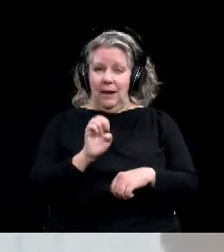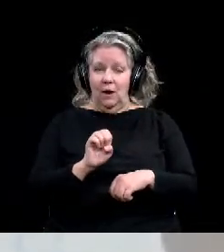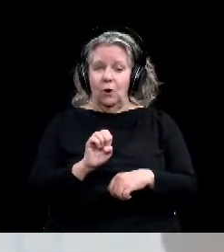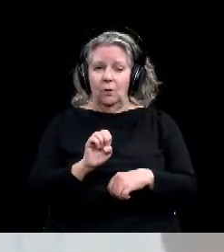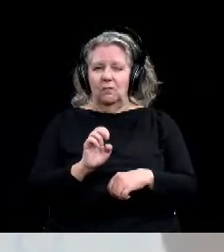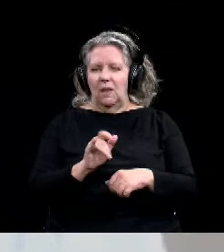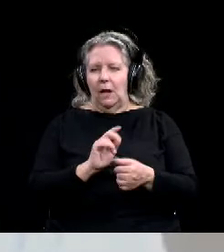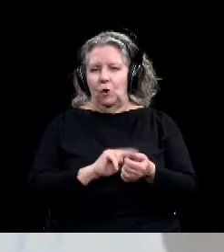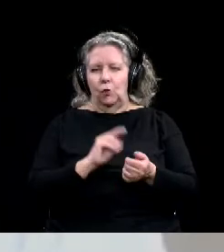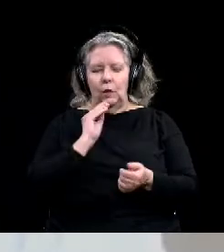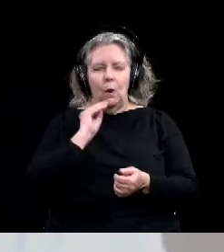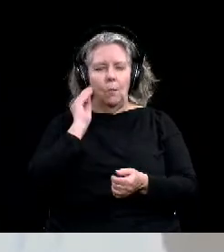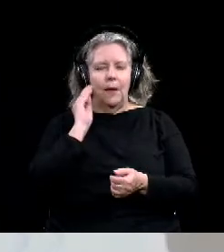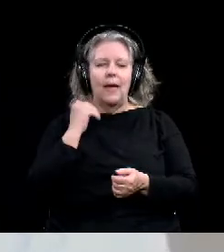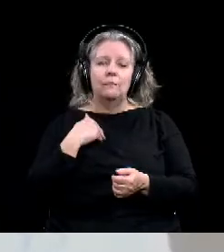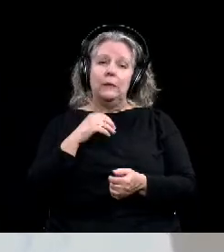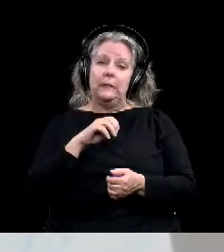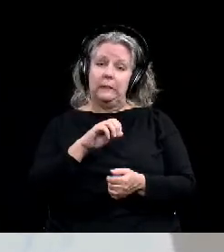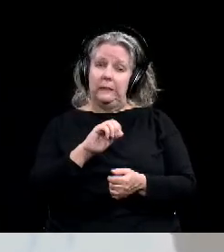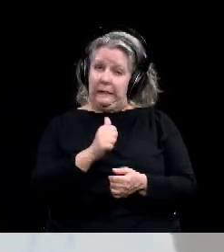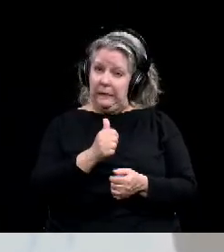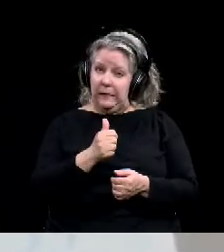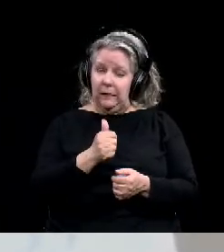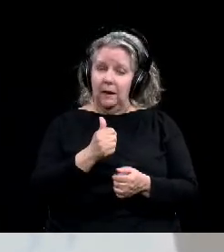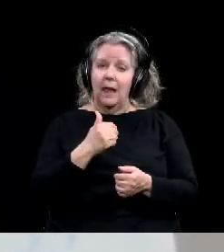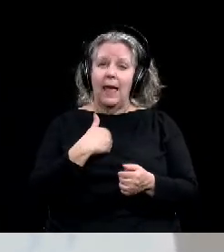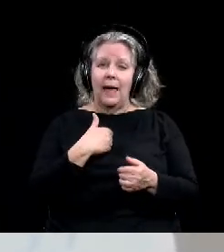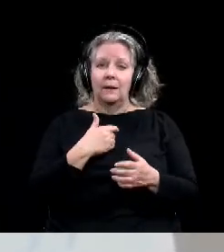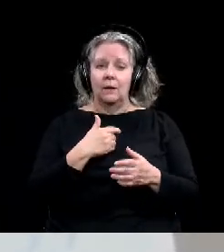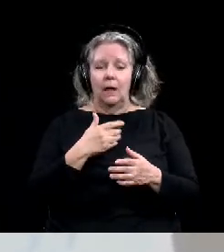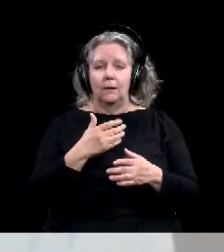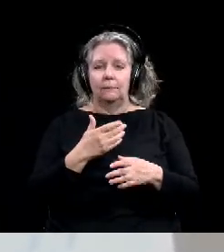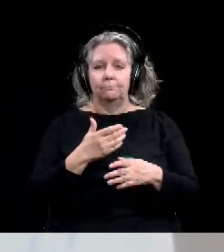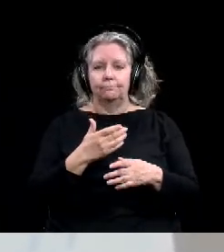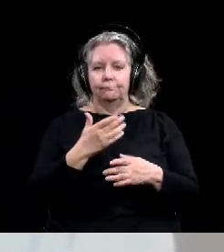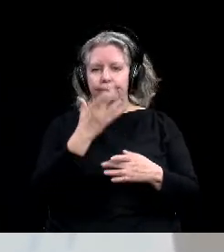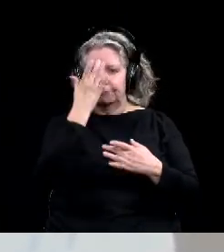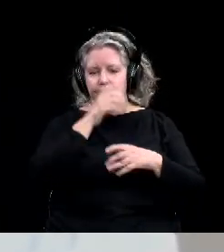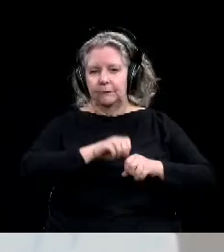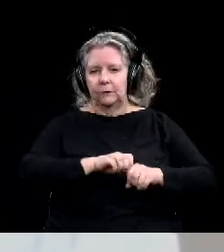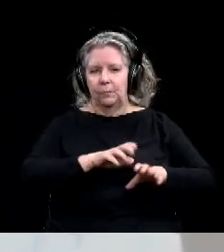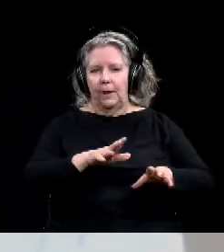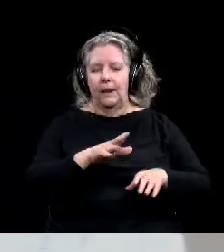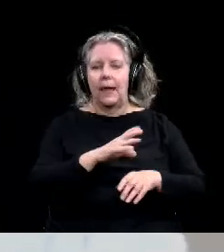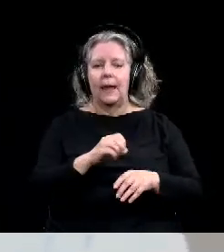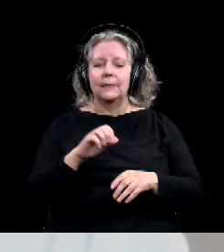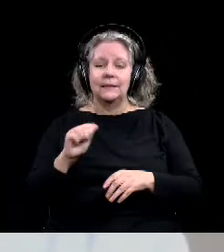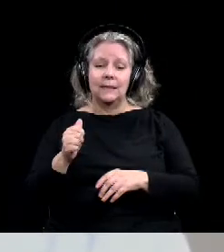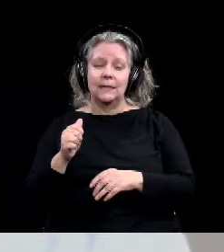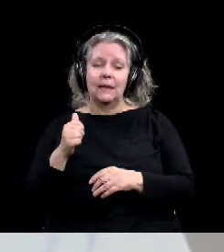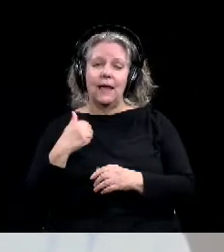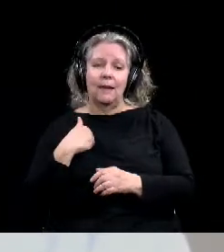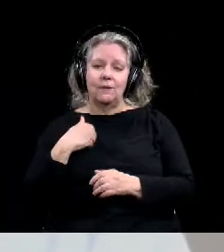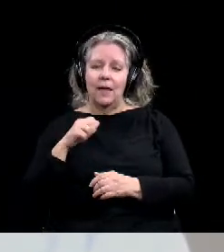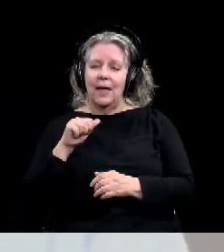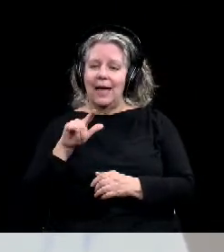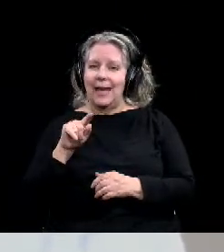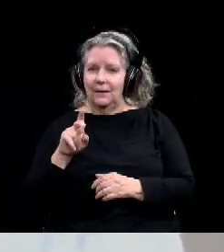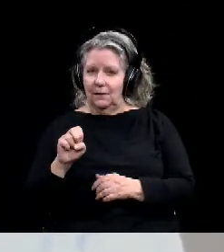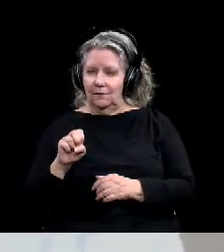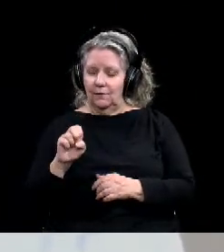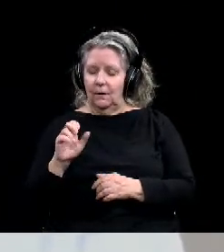also 10 active cases among patients and staff in these facilities. And there have been a total